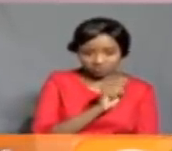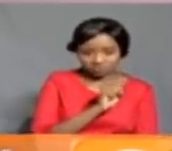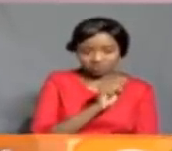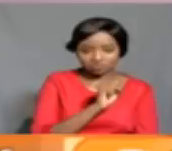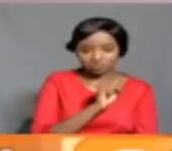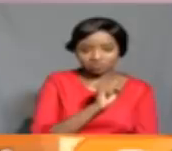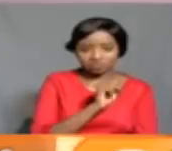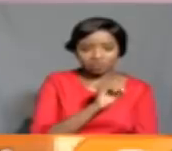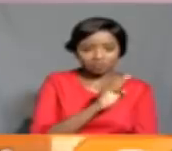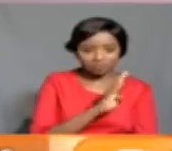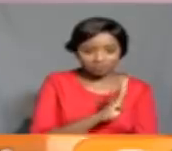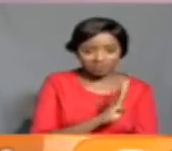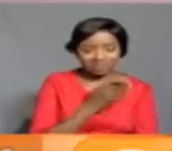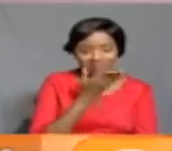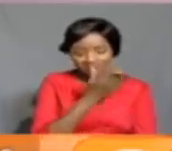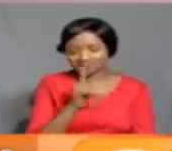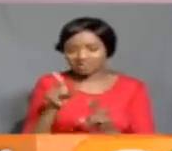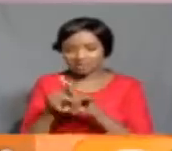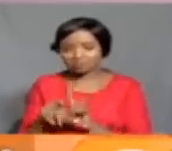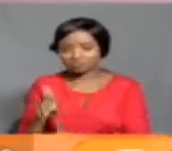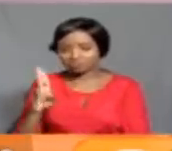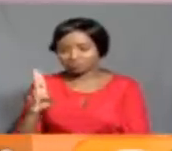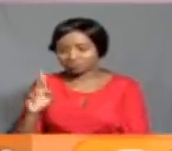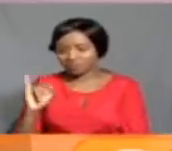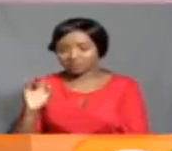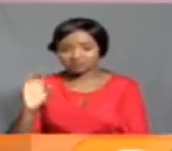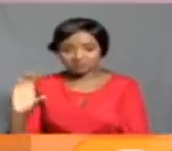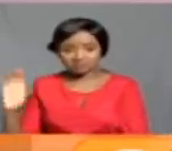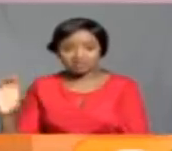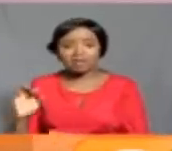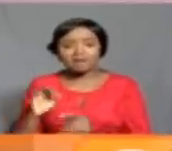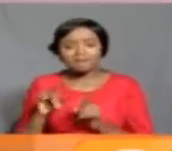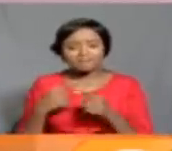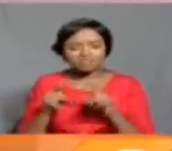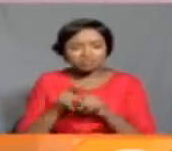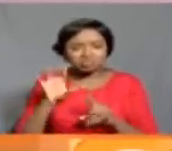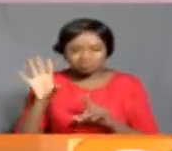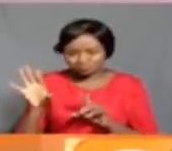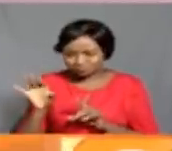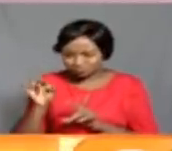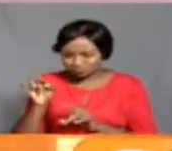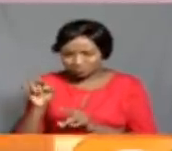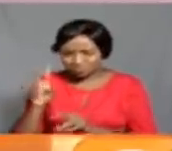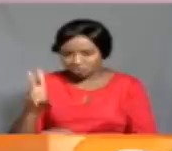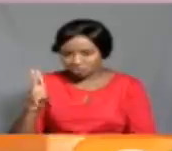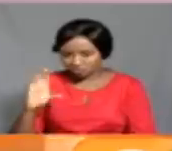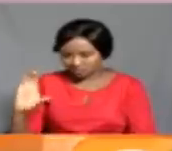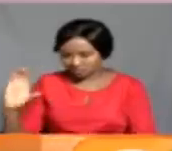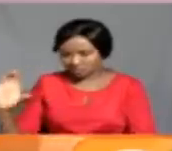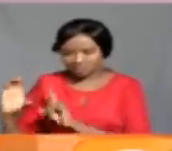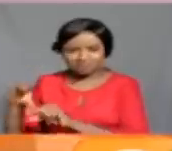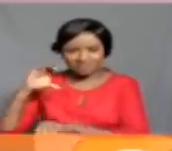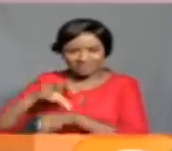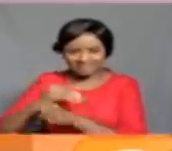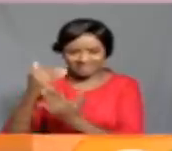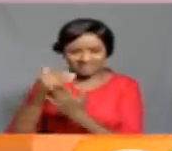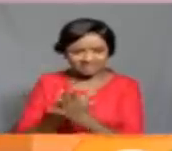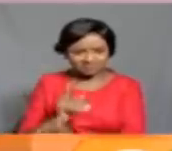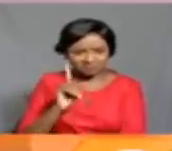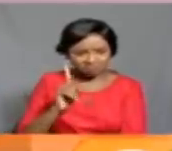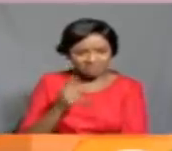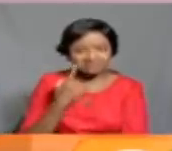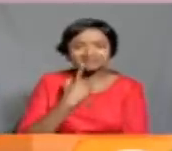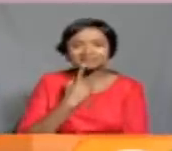UCC, the regulator. Right. And then an interesting statement came out of that from the UCC, which said that